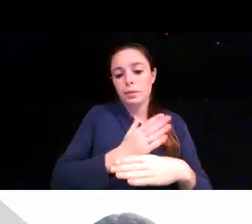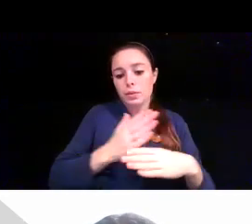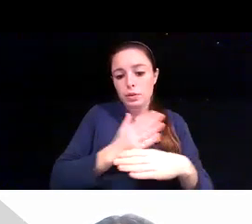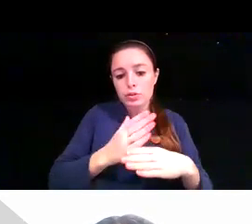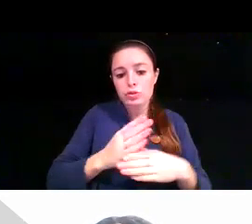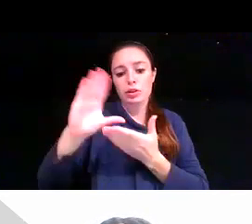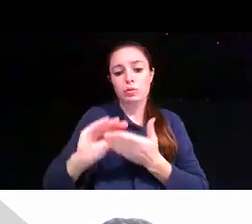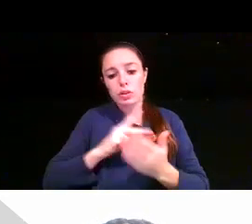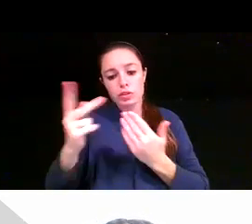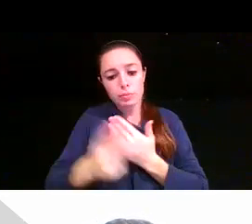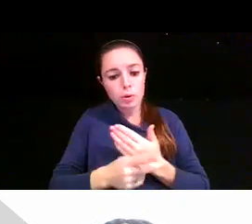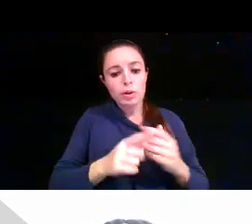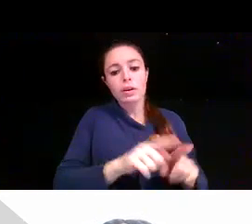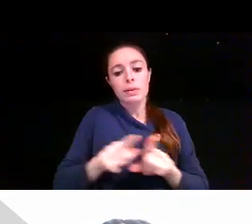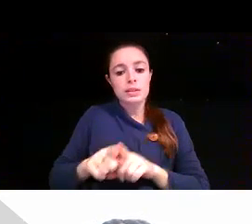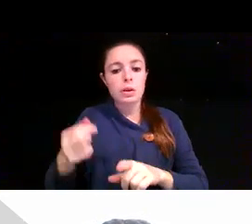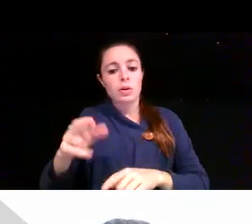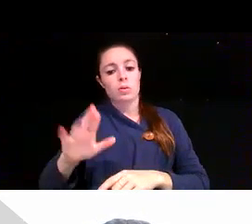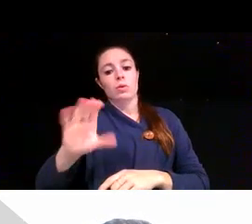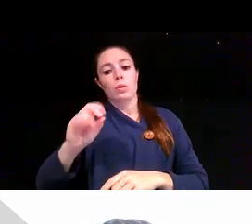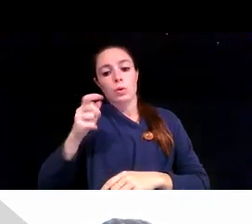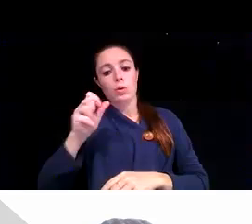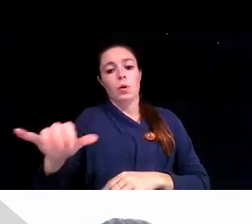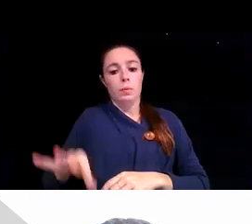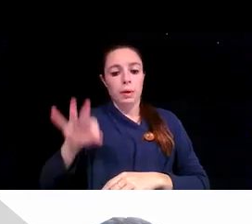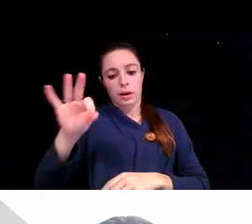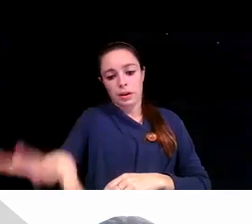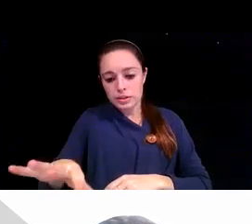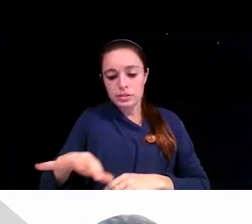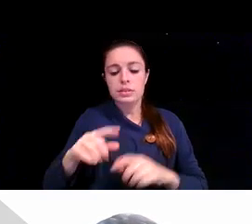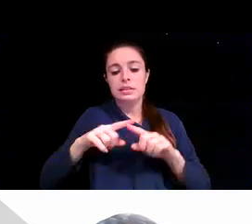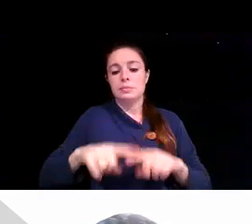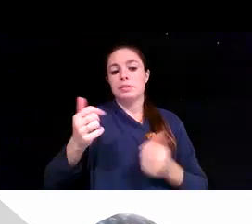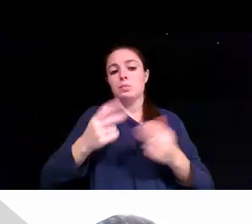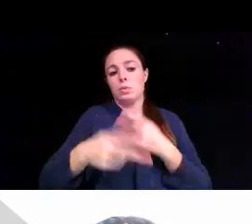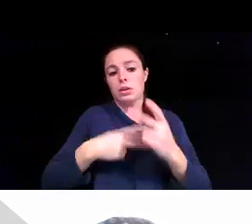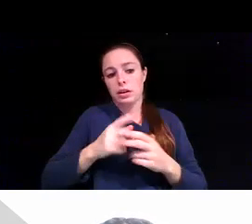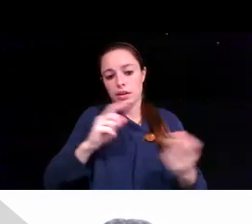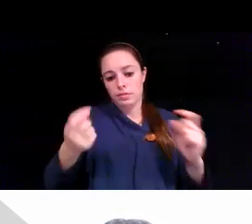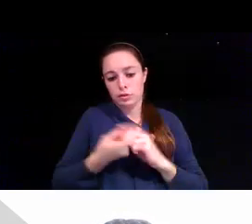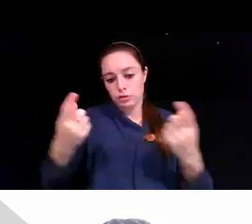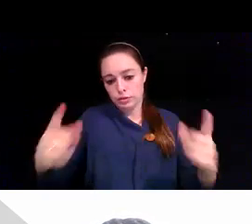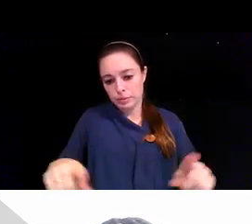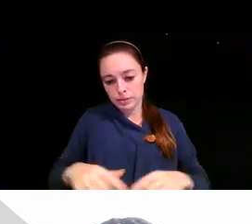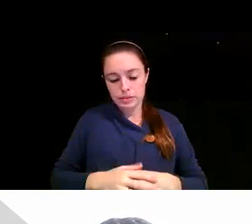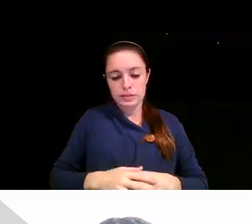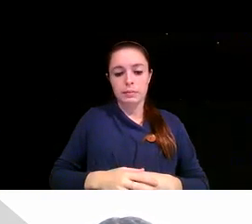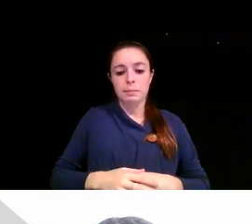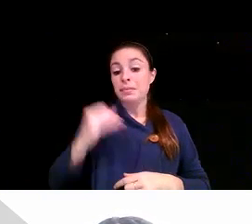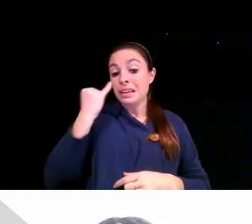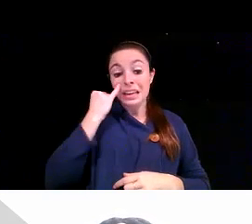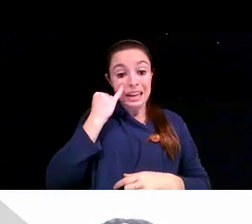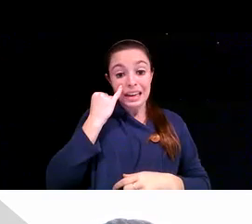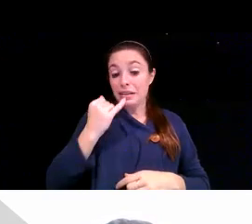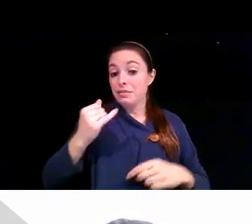coverage, depending on the change you are reporting. Failure to submit required